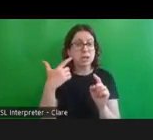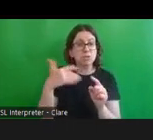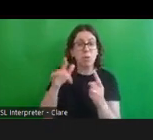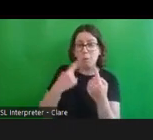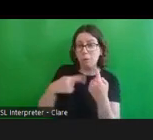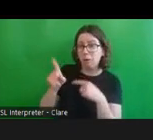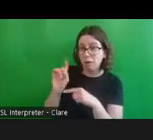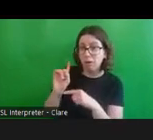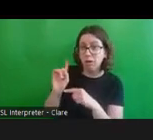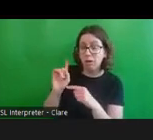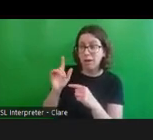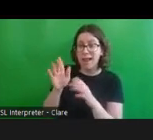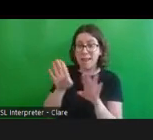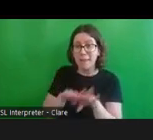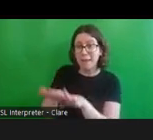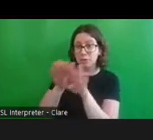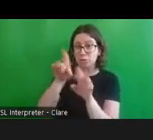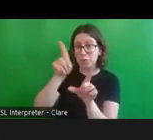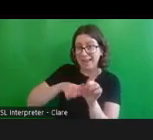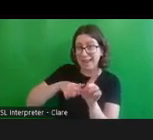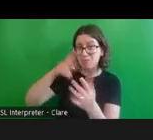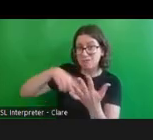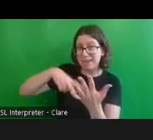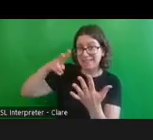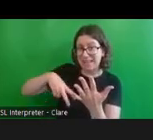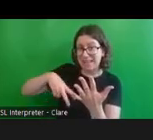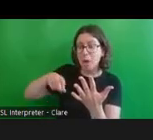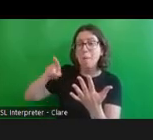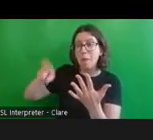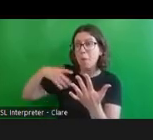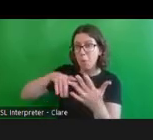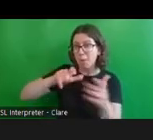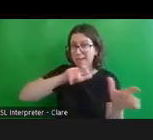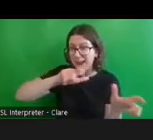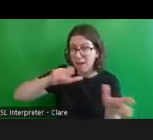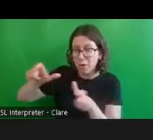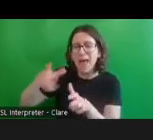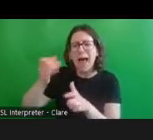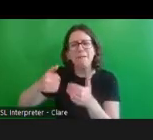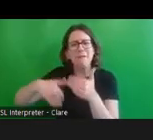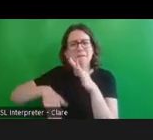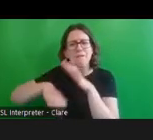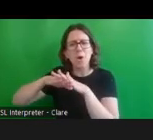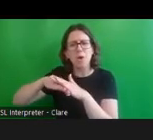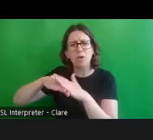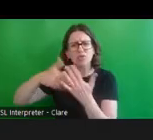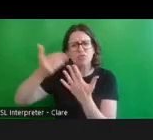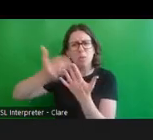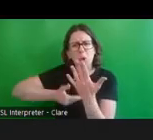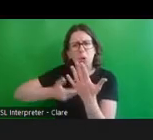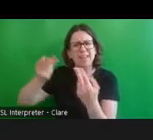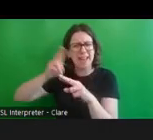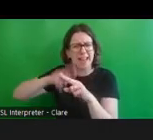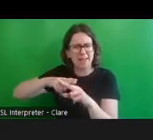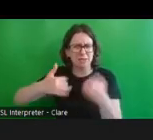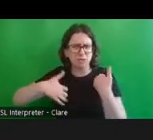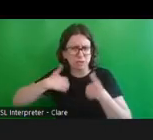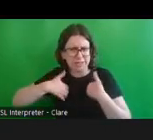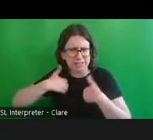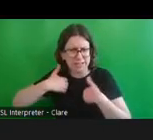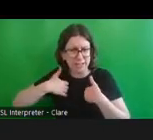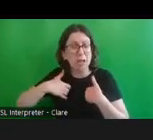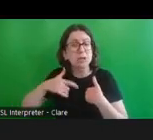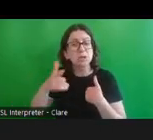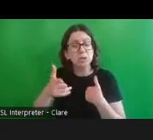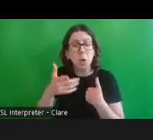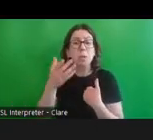we want to see this trend continue, and you can find the full details of the report if you're interested. But it's some green shoots, it's starting to